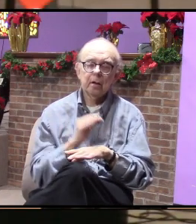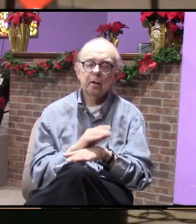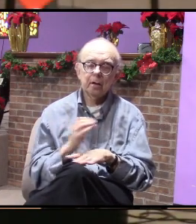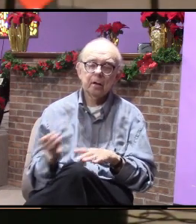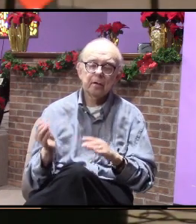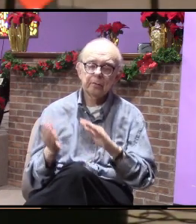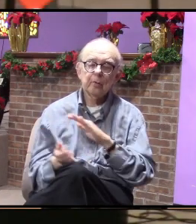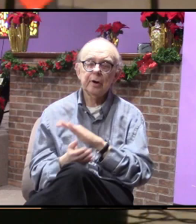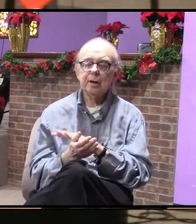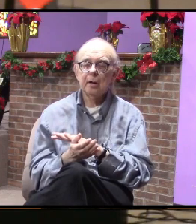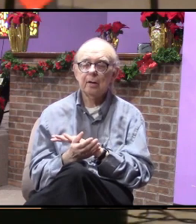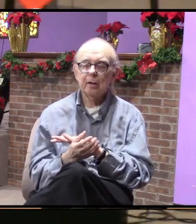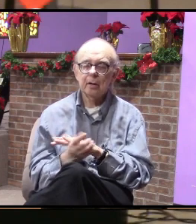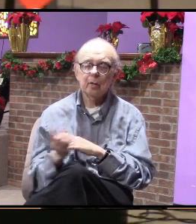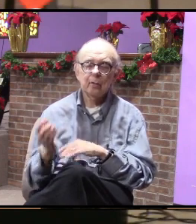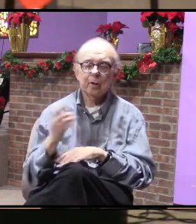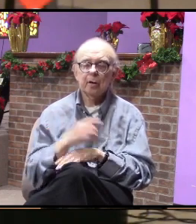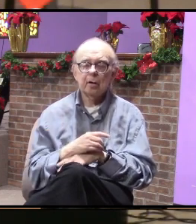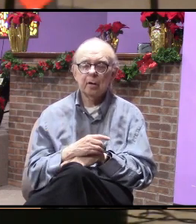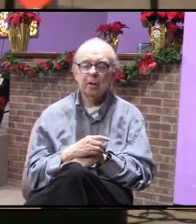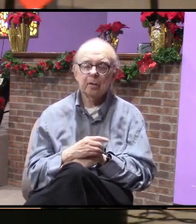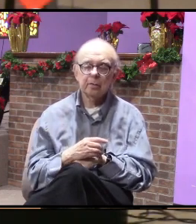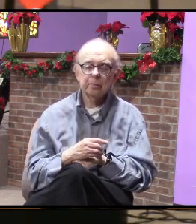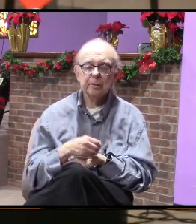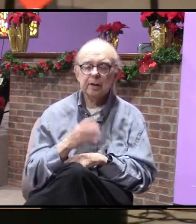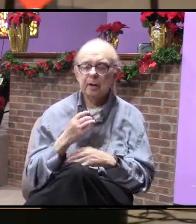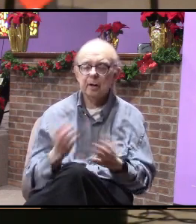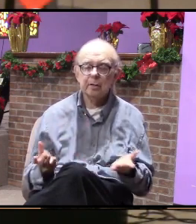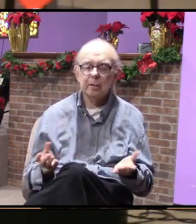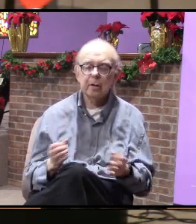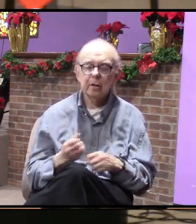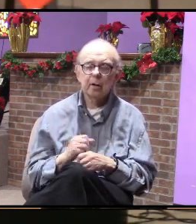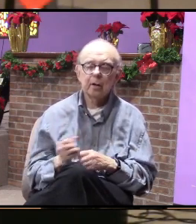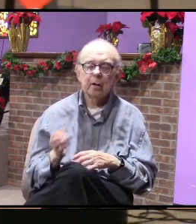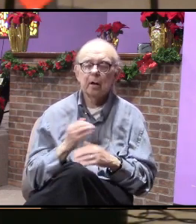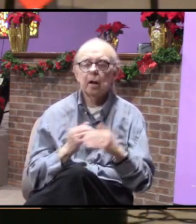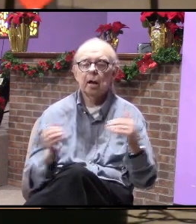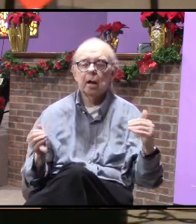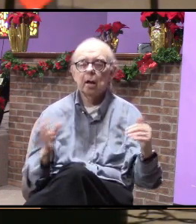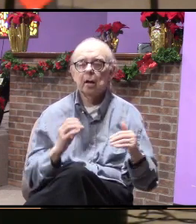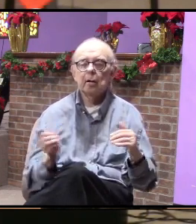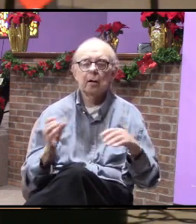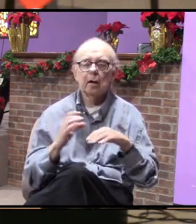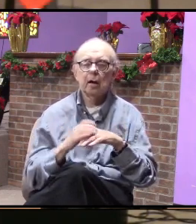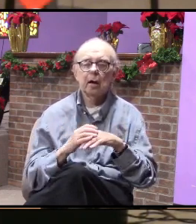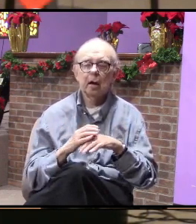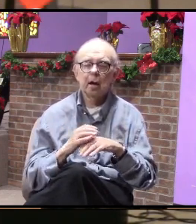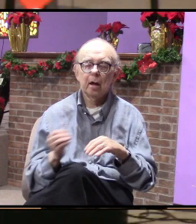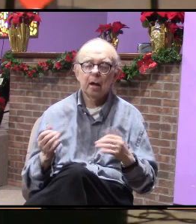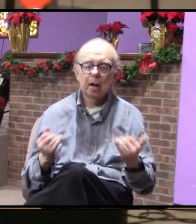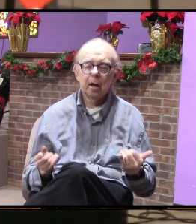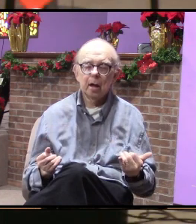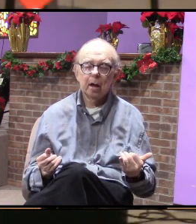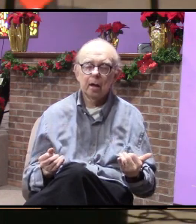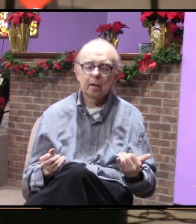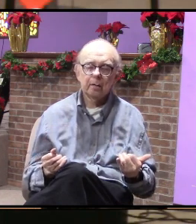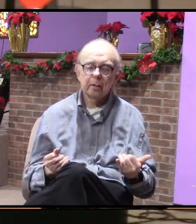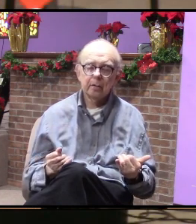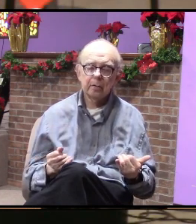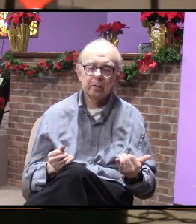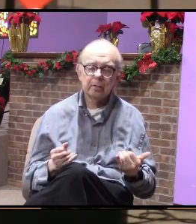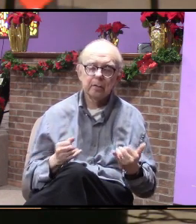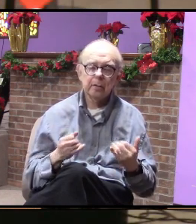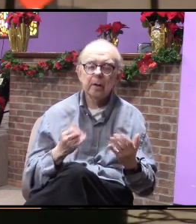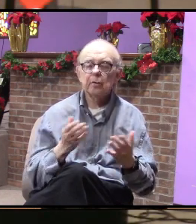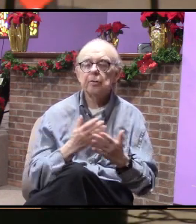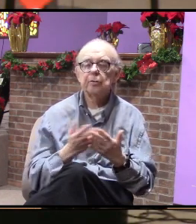was a morning, one day. So what did he do? He created the heavens and the earth, and now he's in a groove, and he's going to